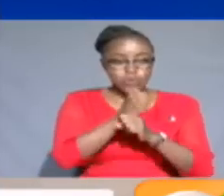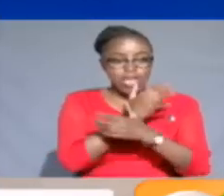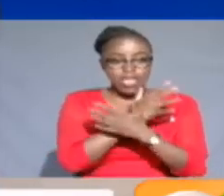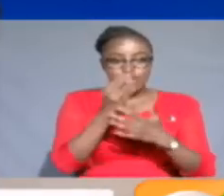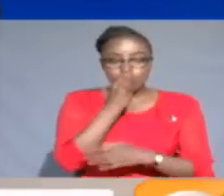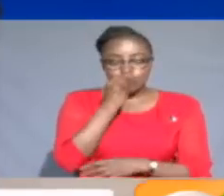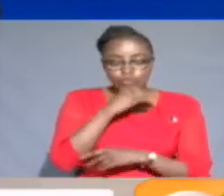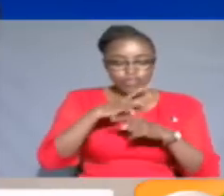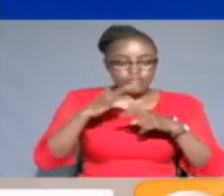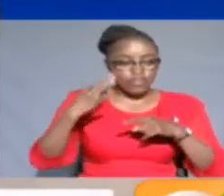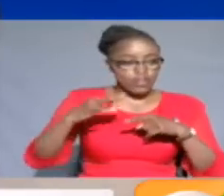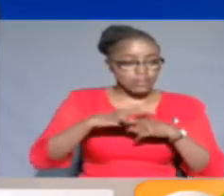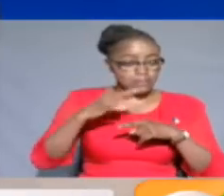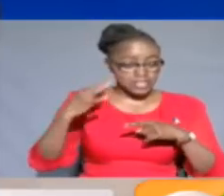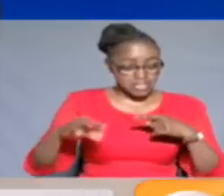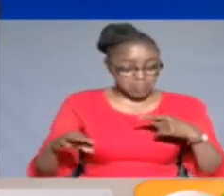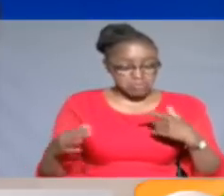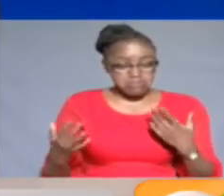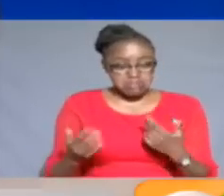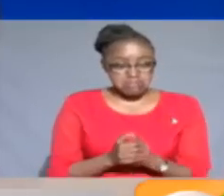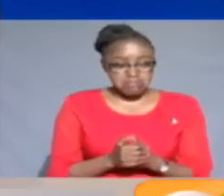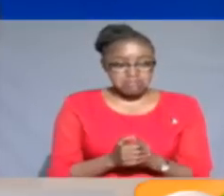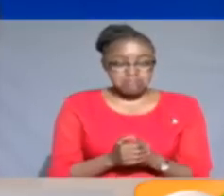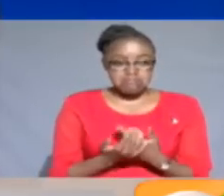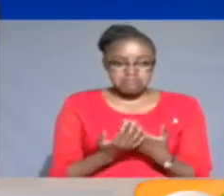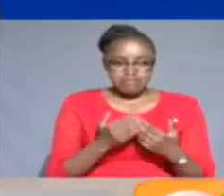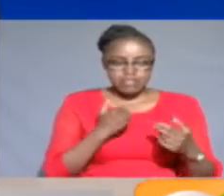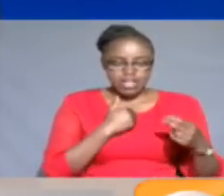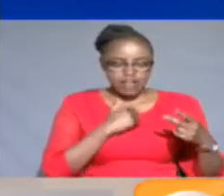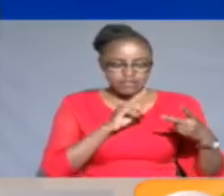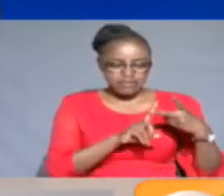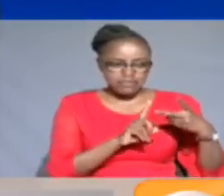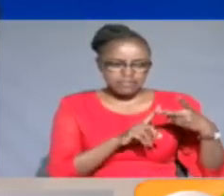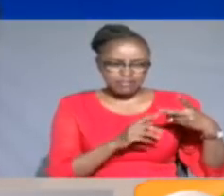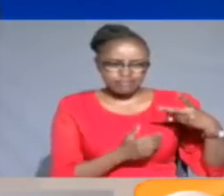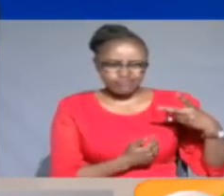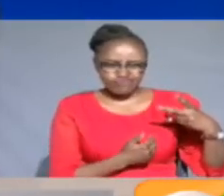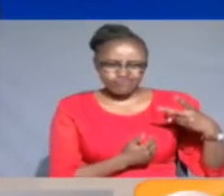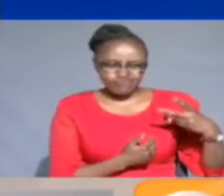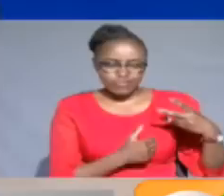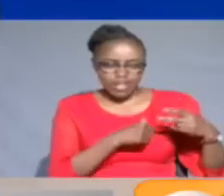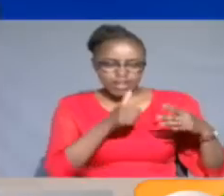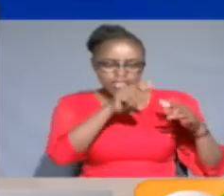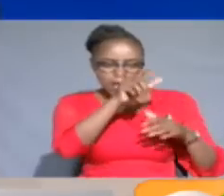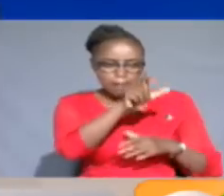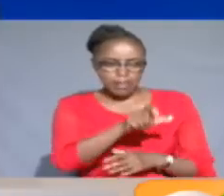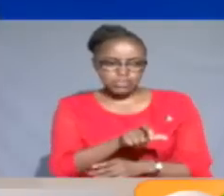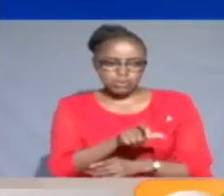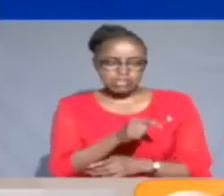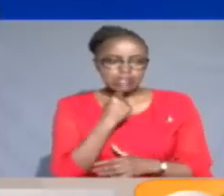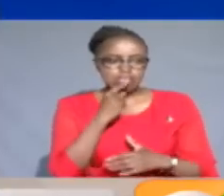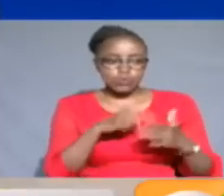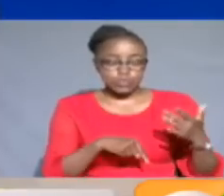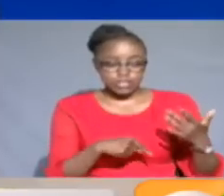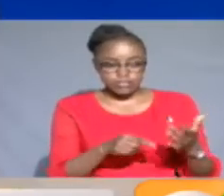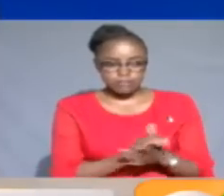eat vegetables, okay? We have somebody here who says,